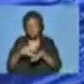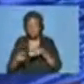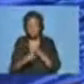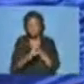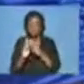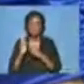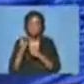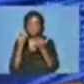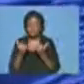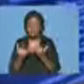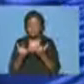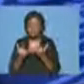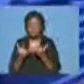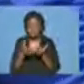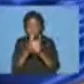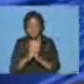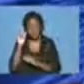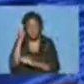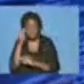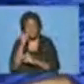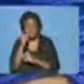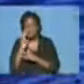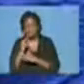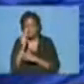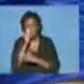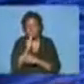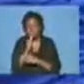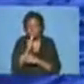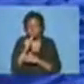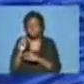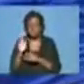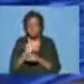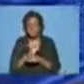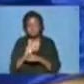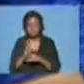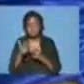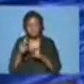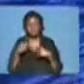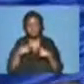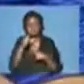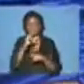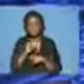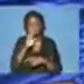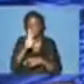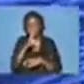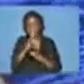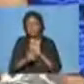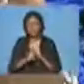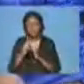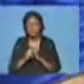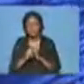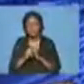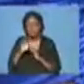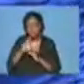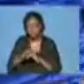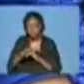private entities. Let's have a 24-hour nursery, a 24-hour child care for children. Because us single mothers, we go to